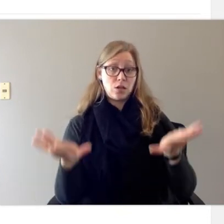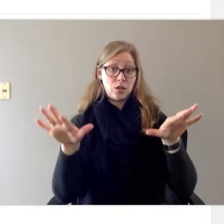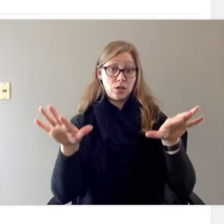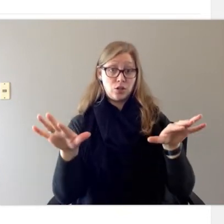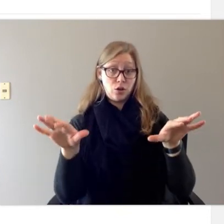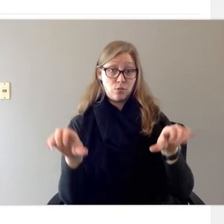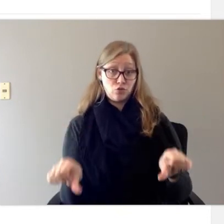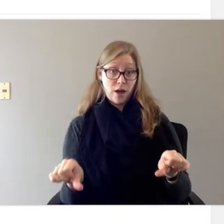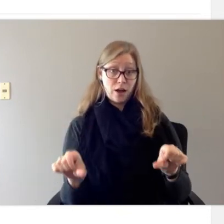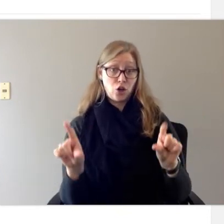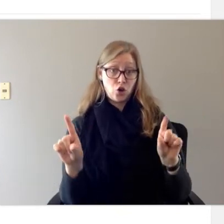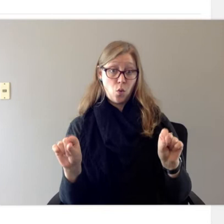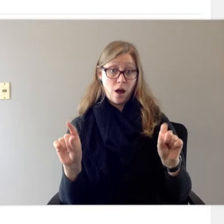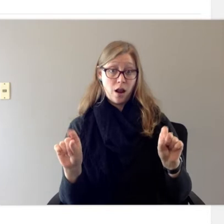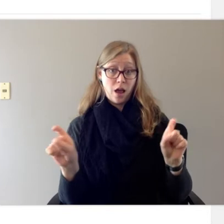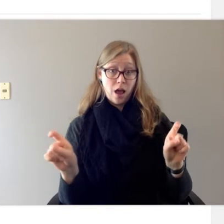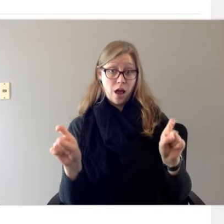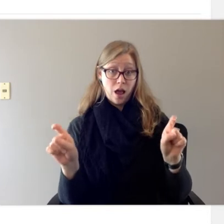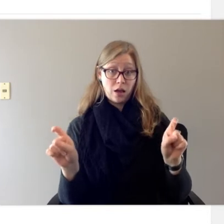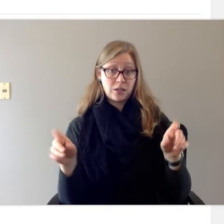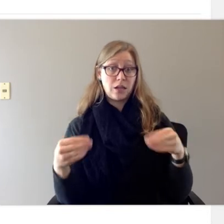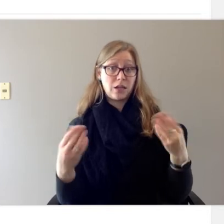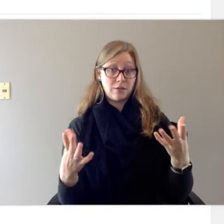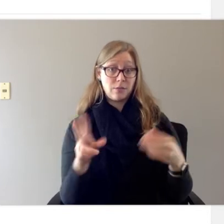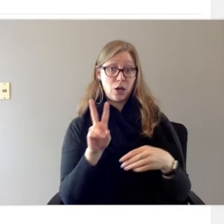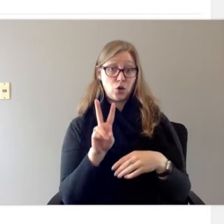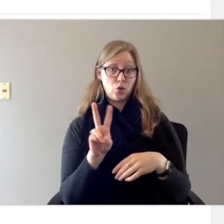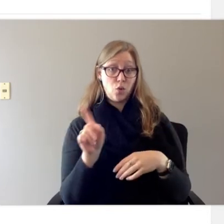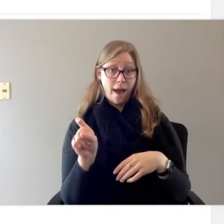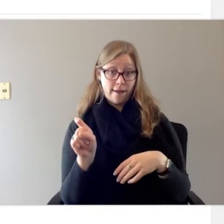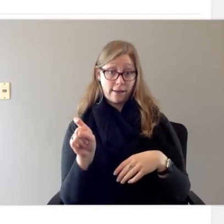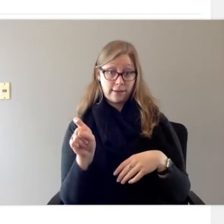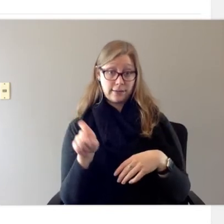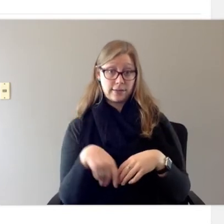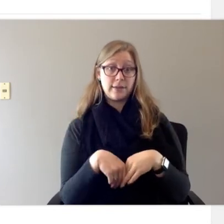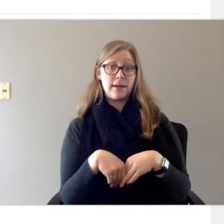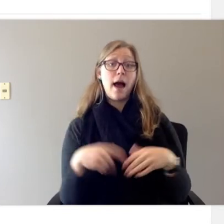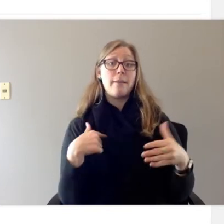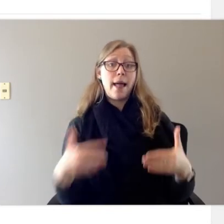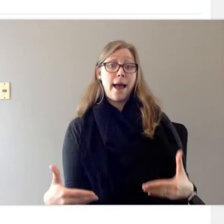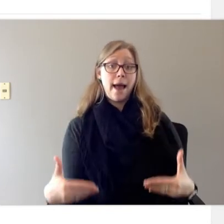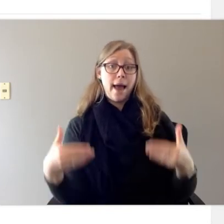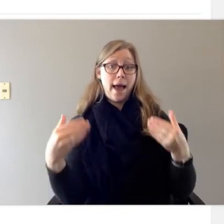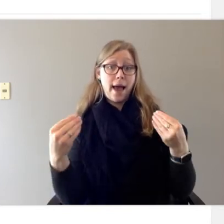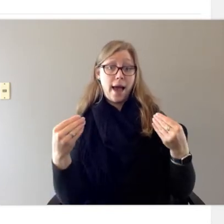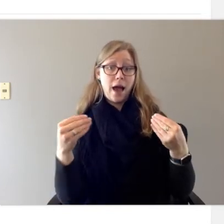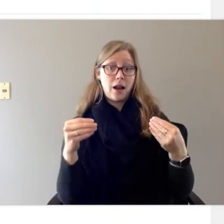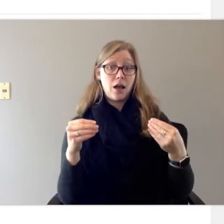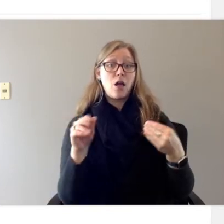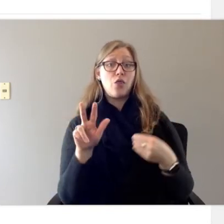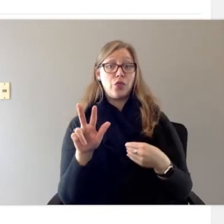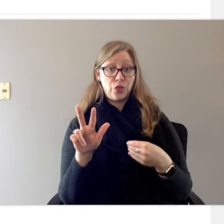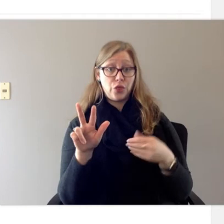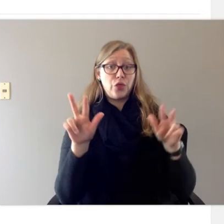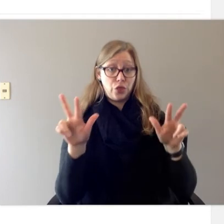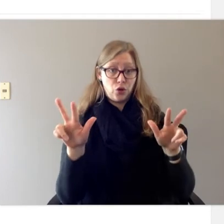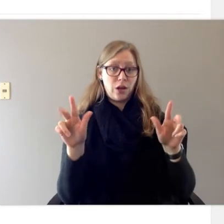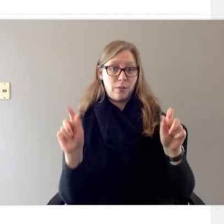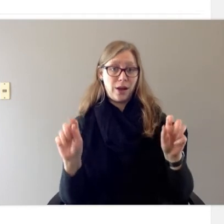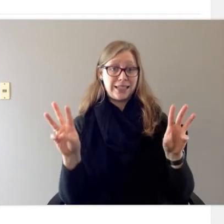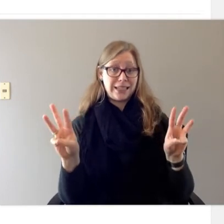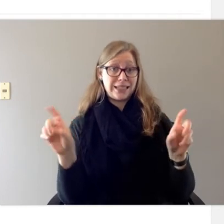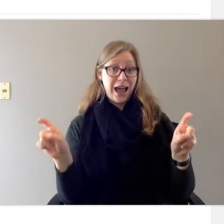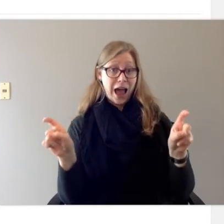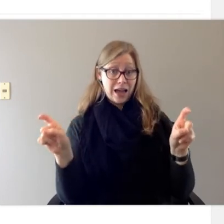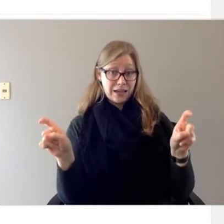That's going to give me 2x on the right side. I'm going to add 3.6x to both sides, and so I